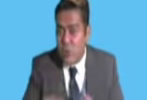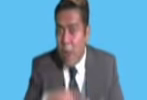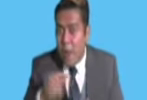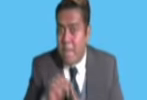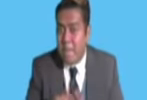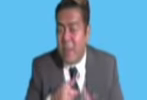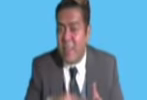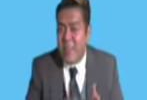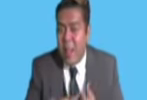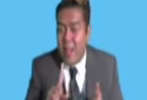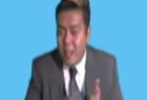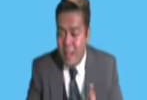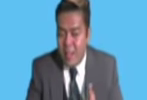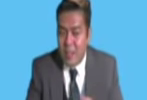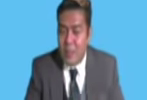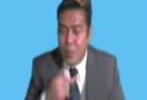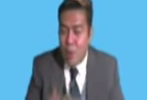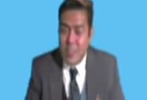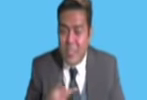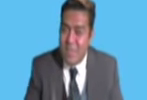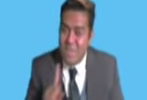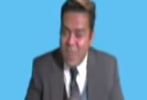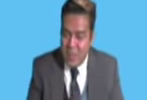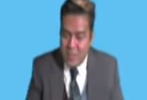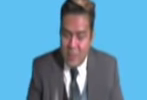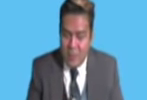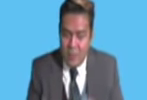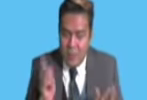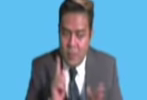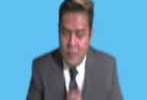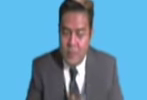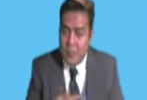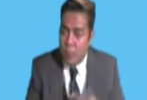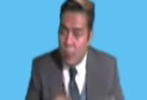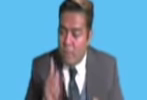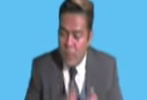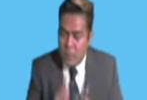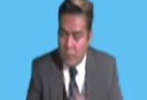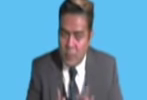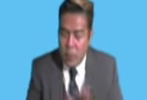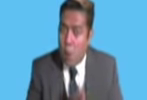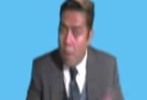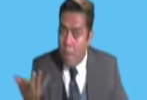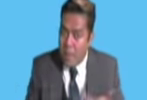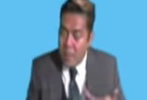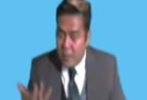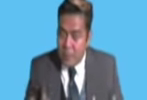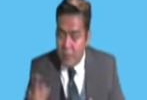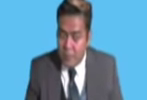are processed faster and given priority. Compared to, for example, Honorable